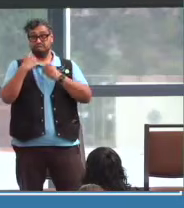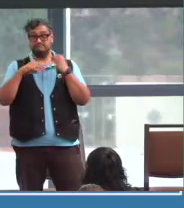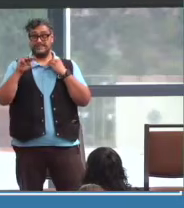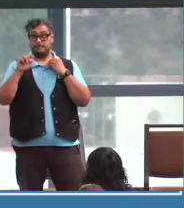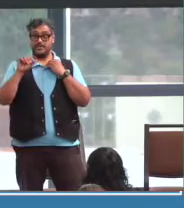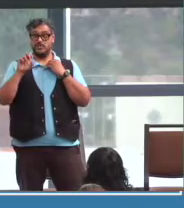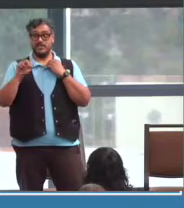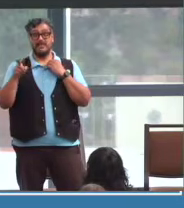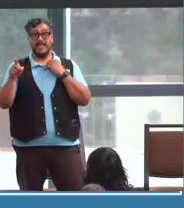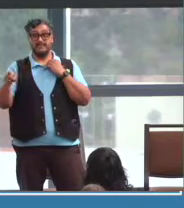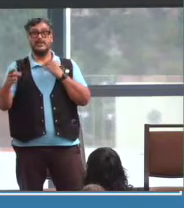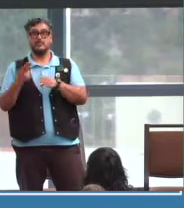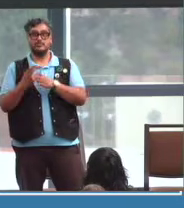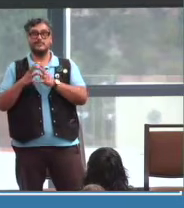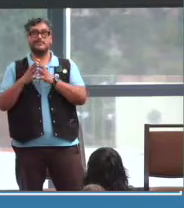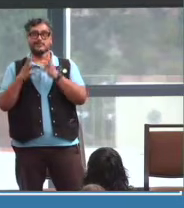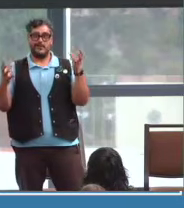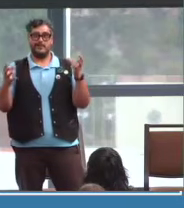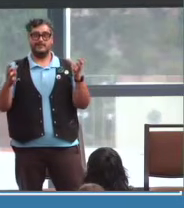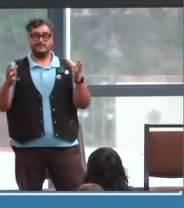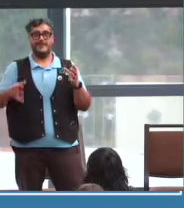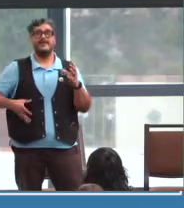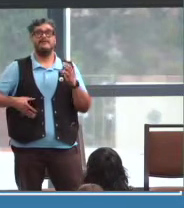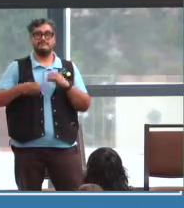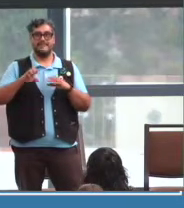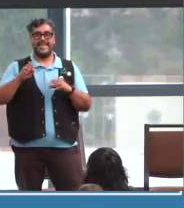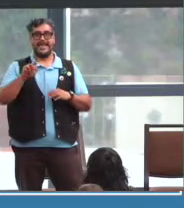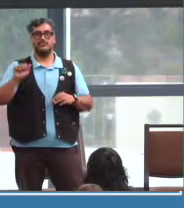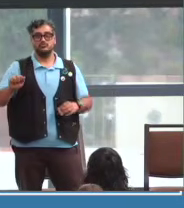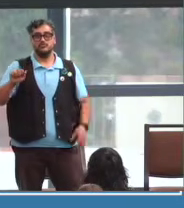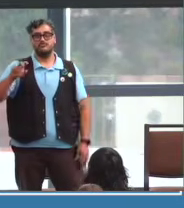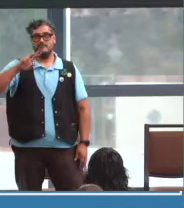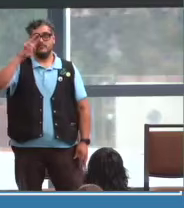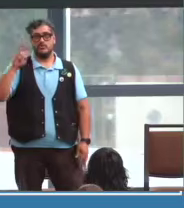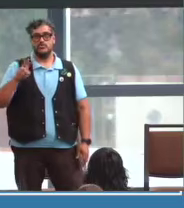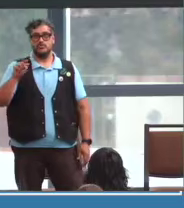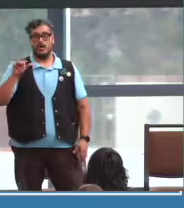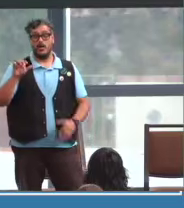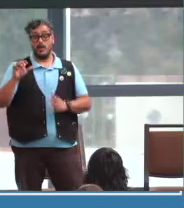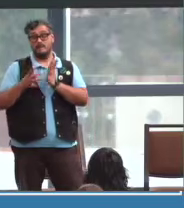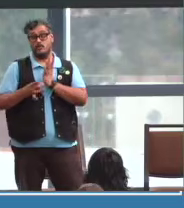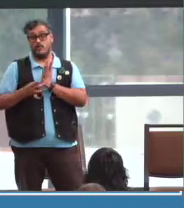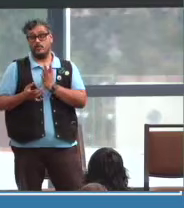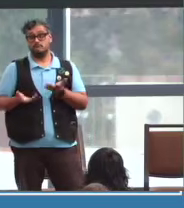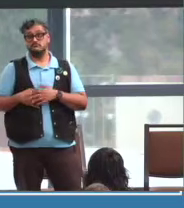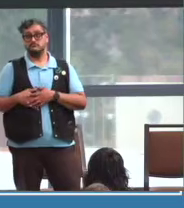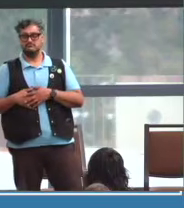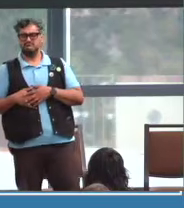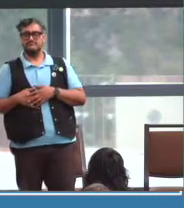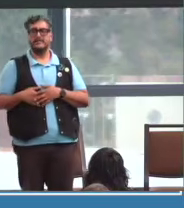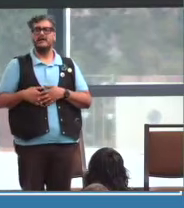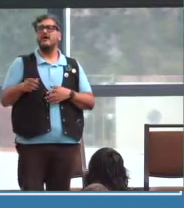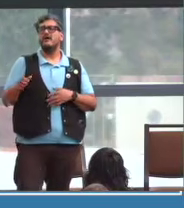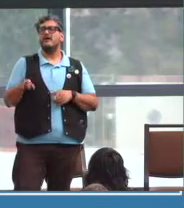liberal extra virgin olive oil diet. And this was published in New England Journal of Medicine. And then also there were additional